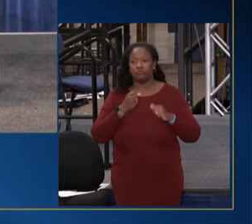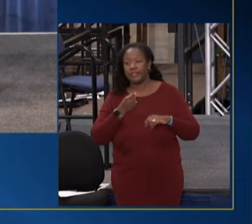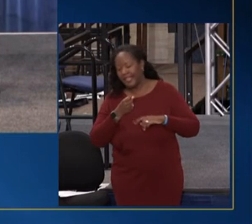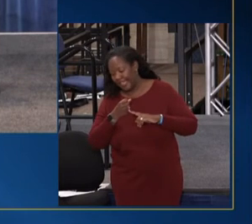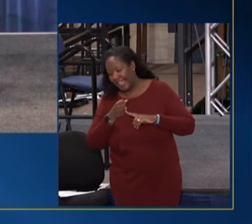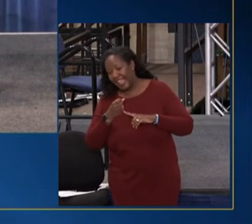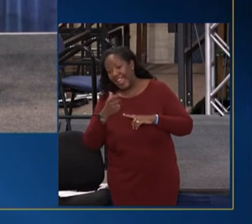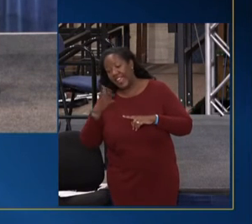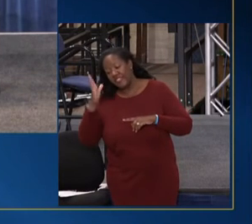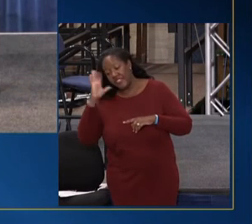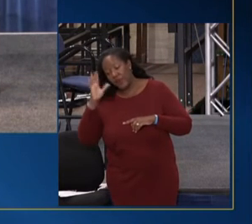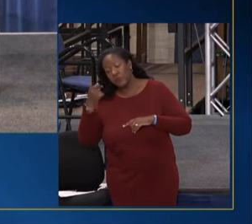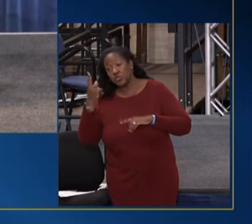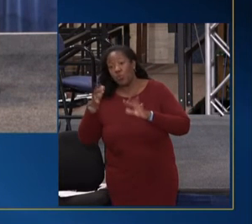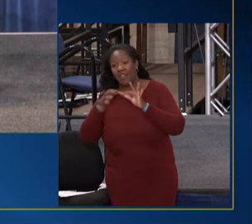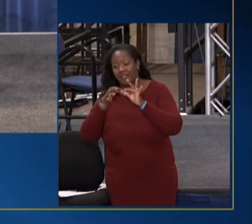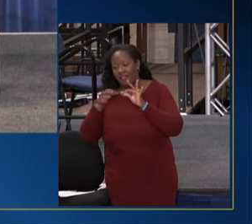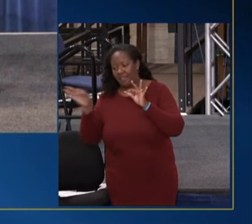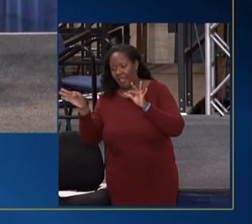There was a line in the Arkansas,